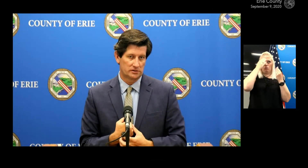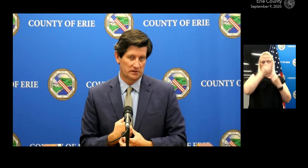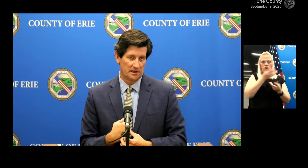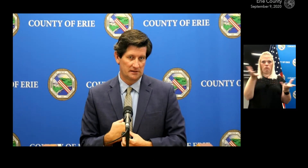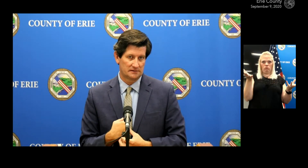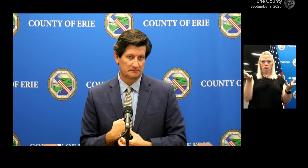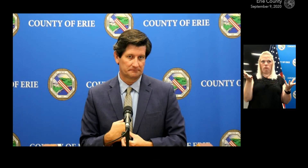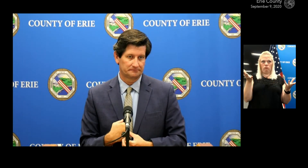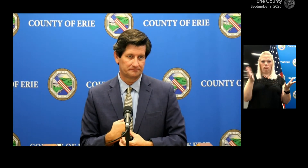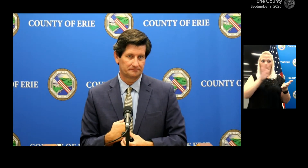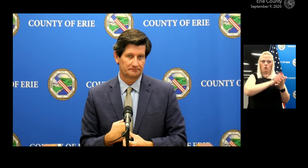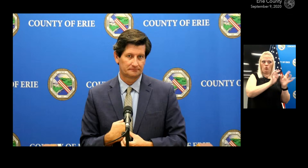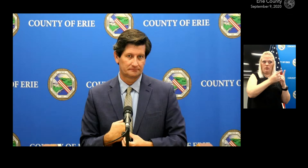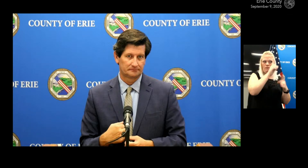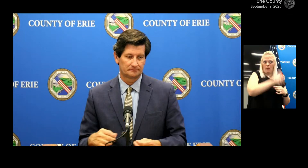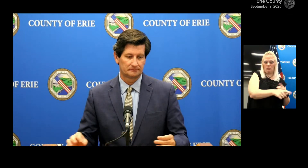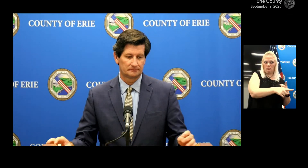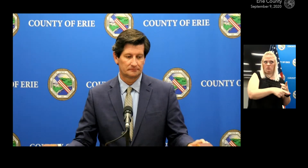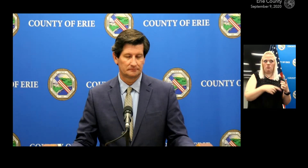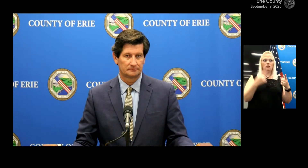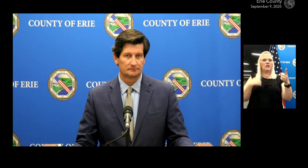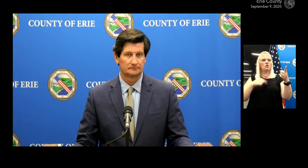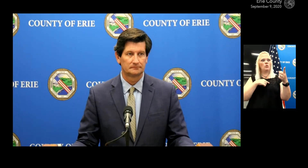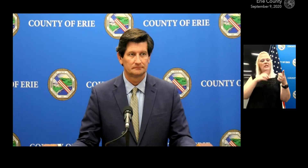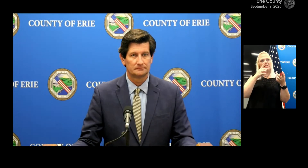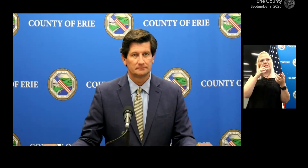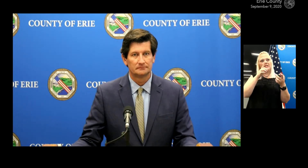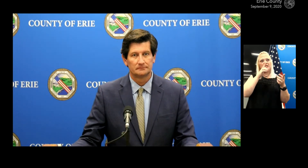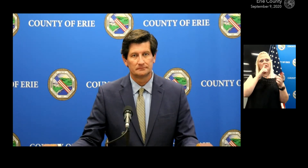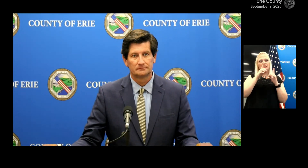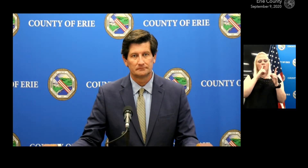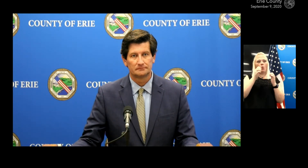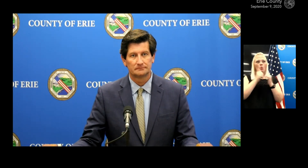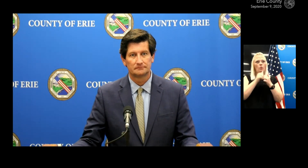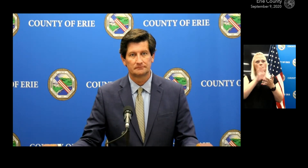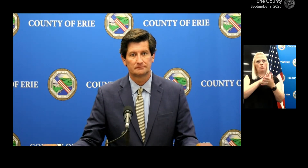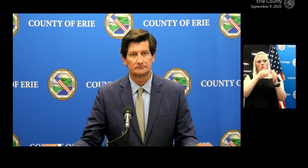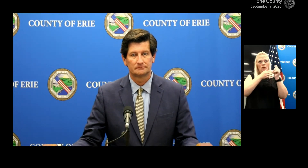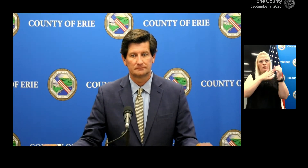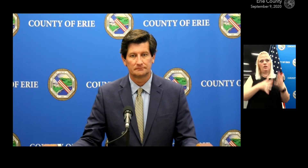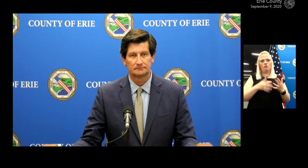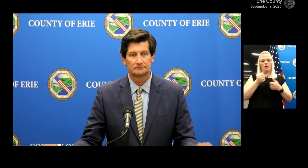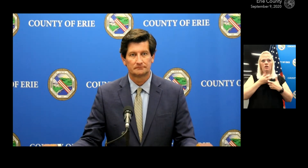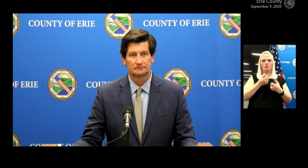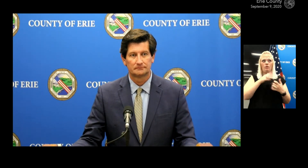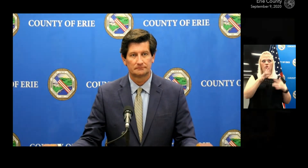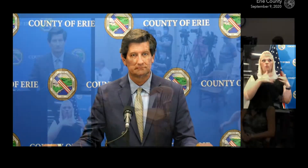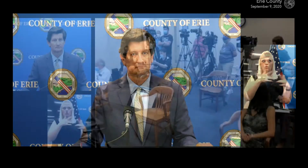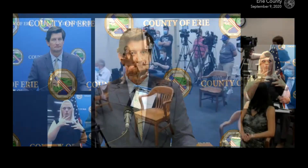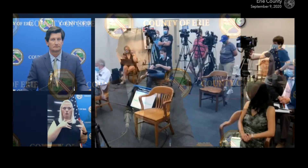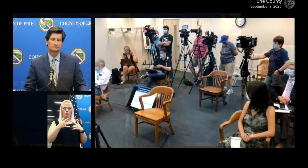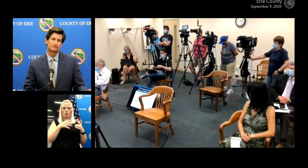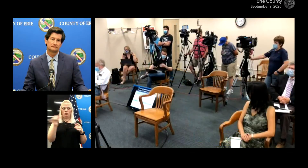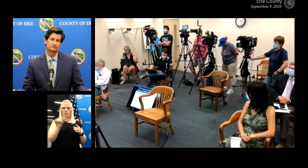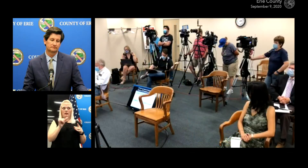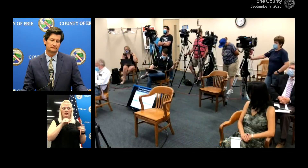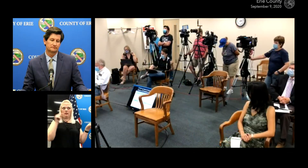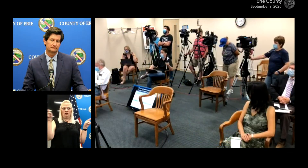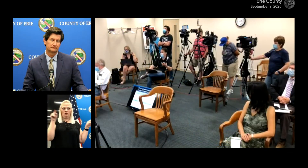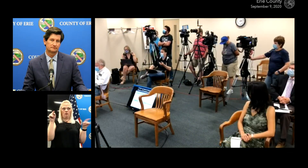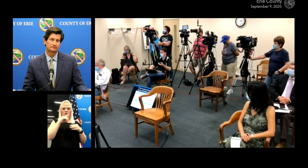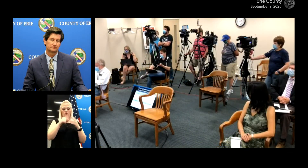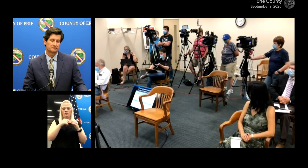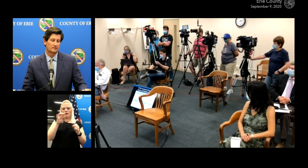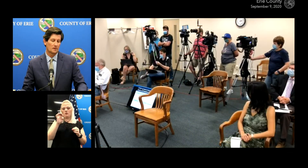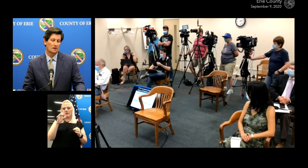school district that is. We spoke to some school leaders who expressed their concerns, much like what you had, about the Eden